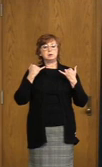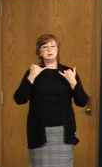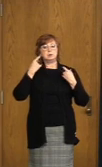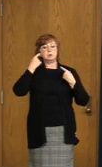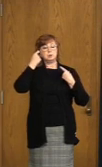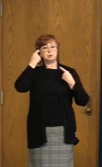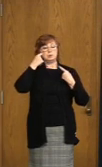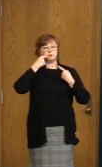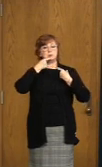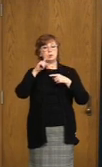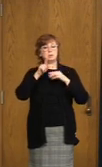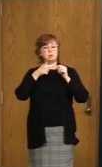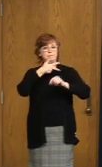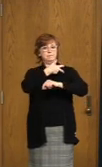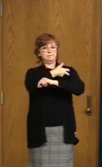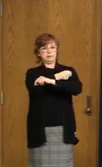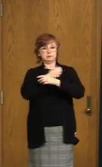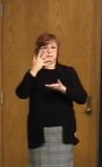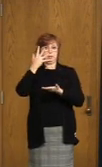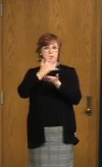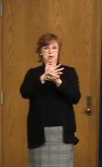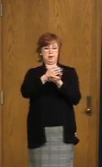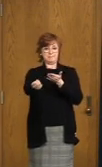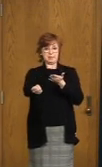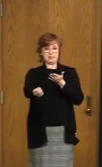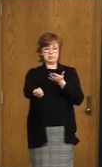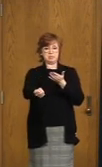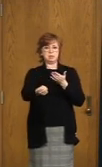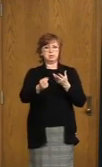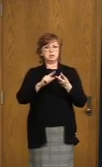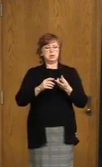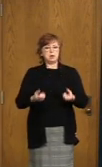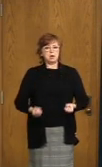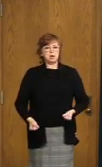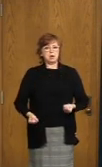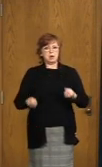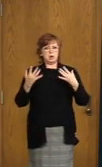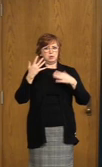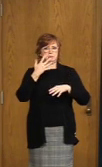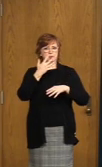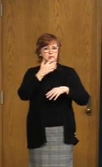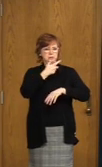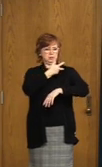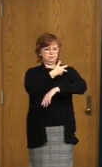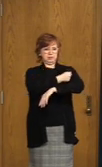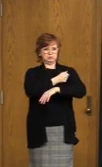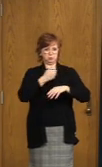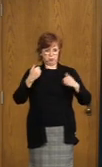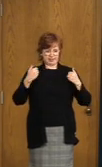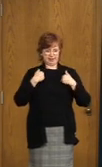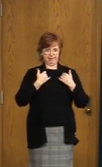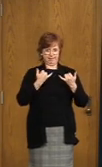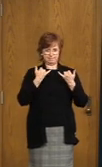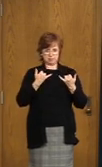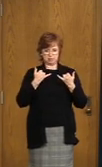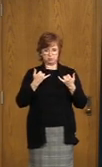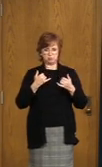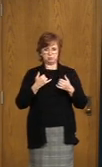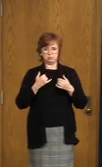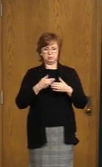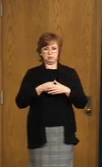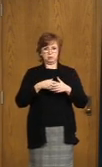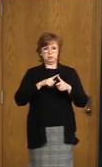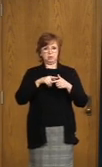vaccines. I wanted to know how many vaccines do we currently have in the province as we've continued to